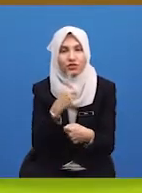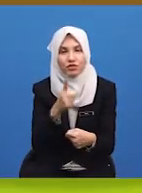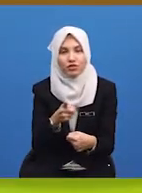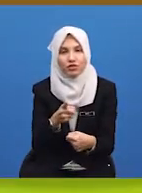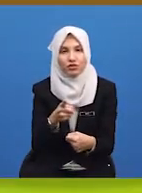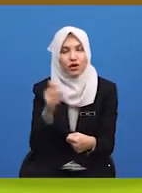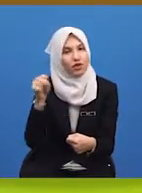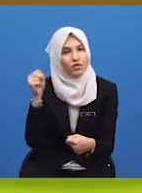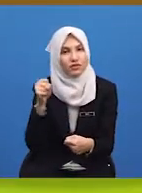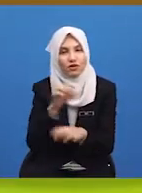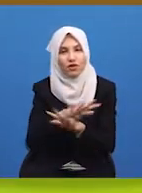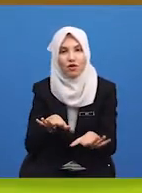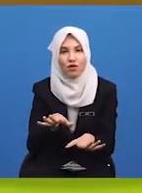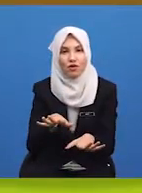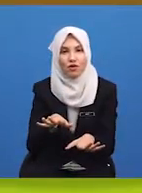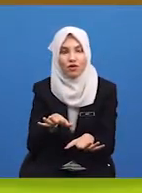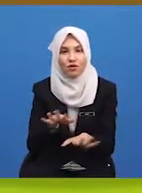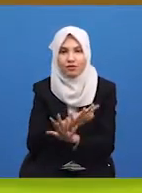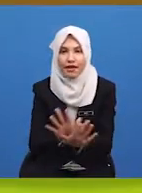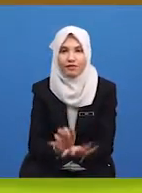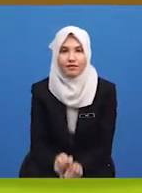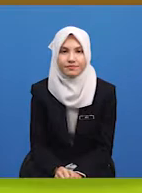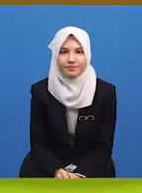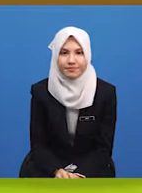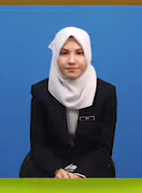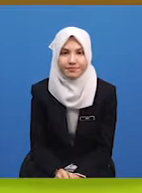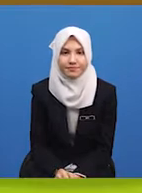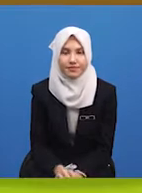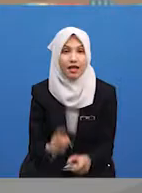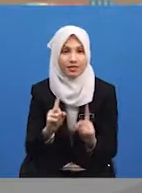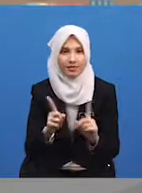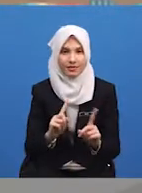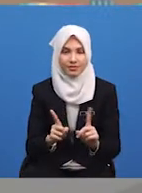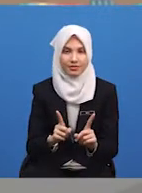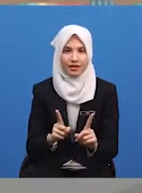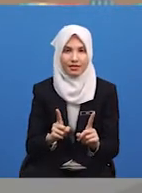how I discuss this matter with my friend Sophia.